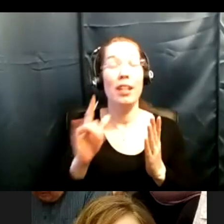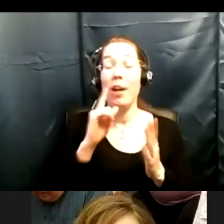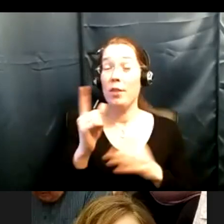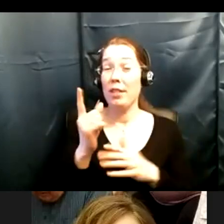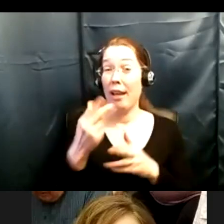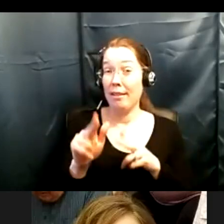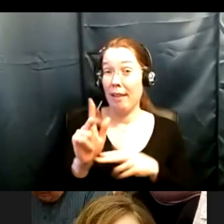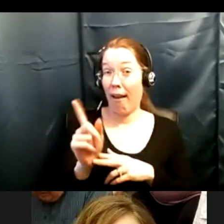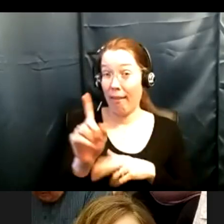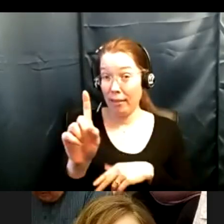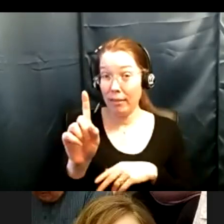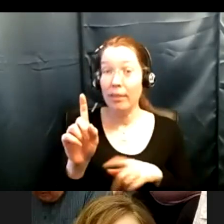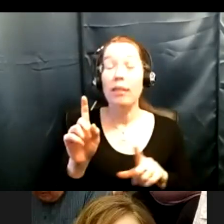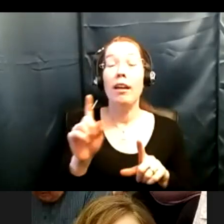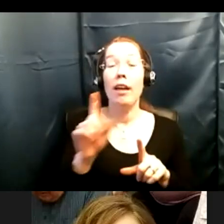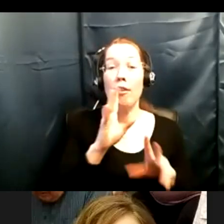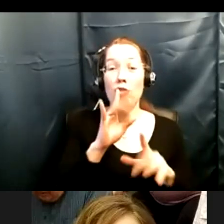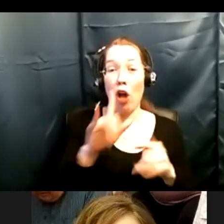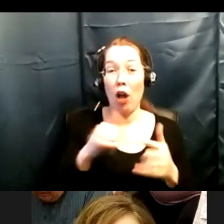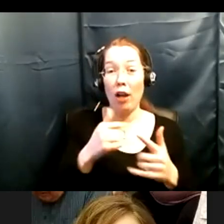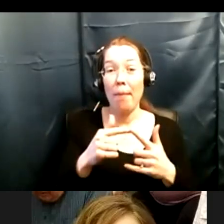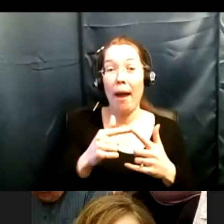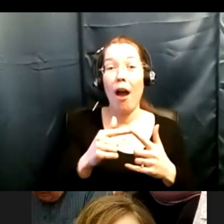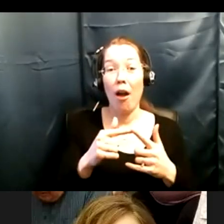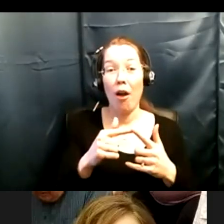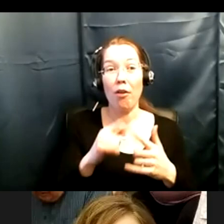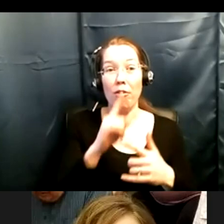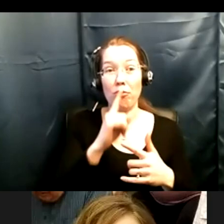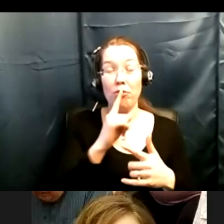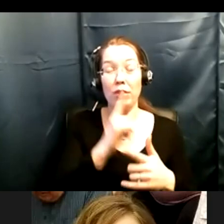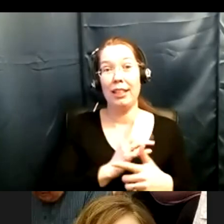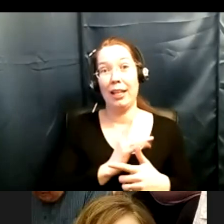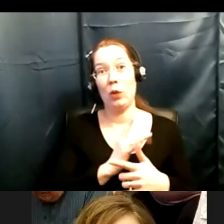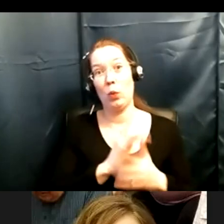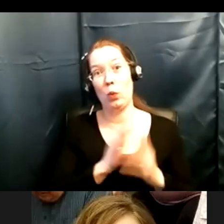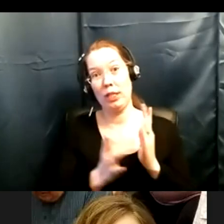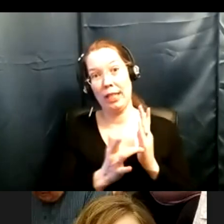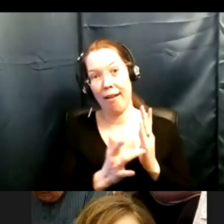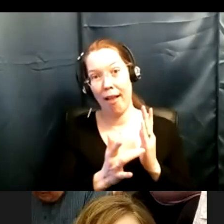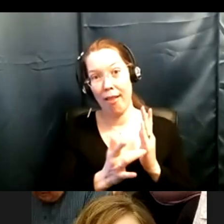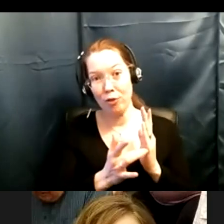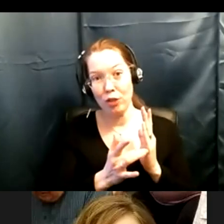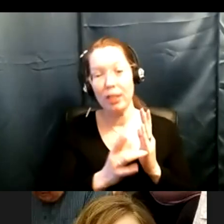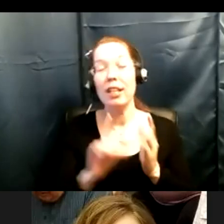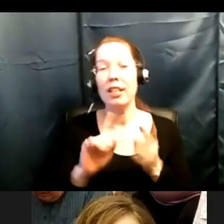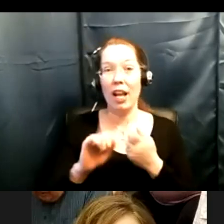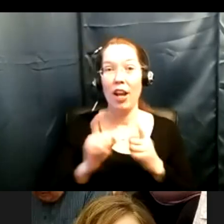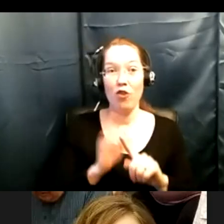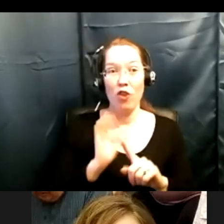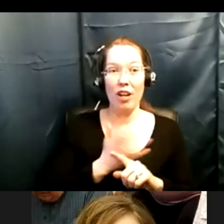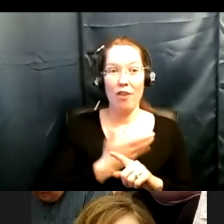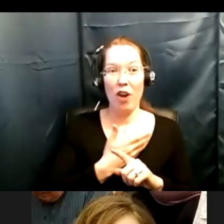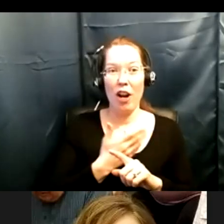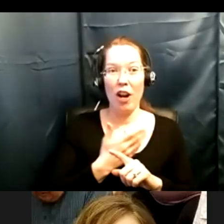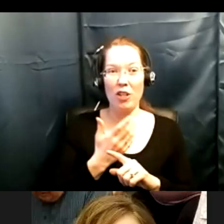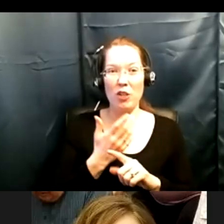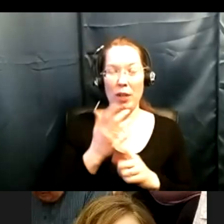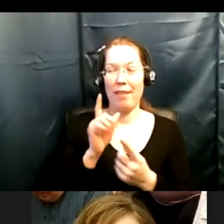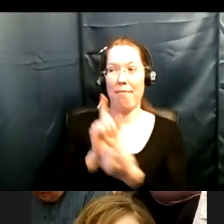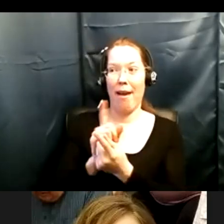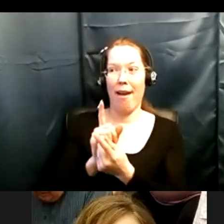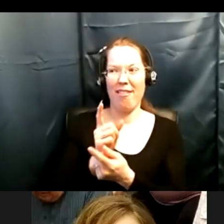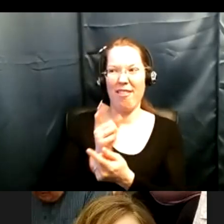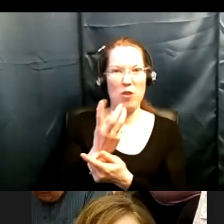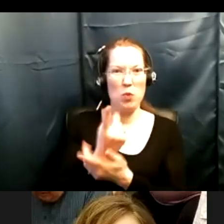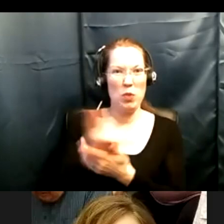second and talk about this really, really cool technology and a friend of ours that we got to meet a few weeks ago named